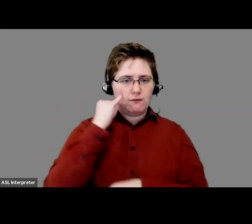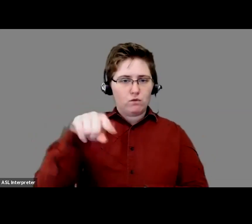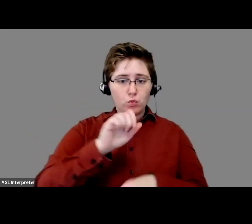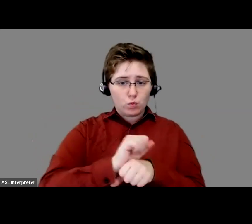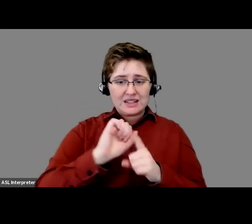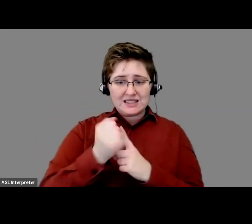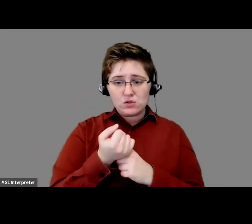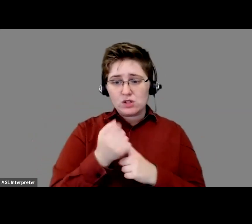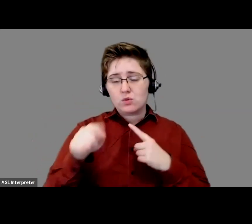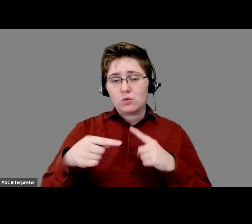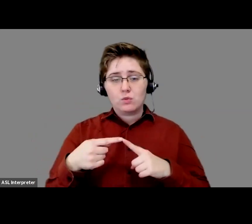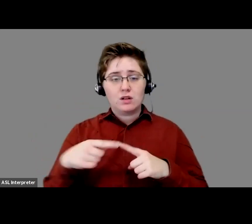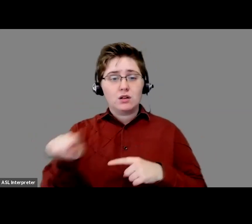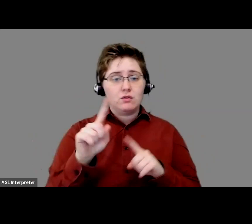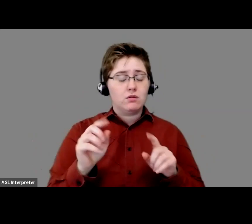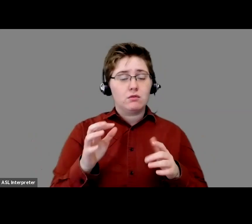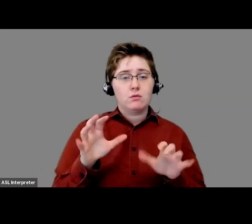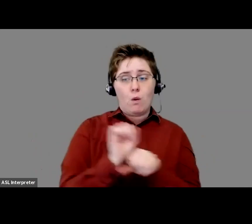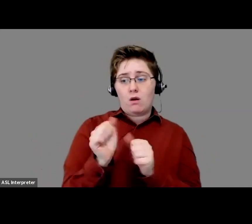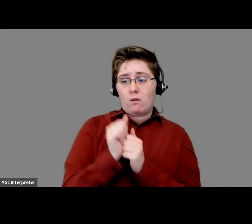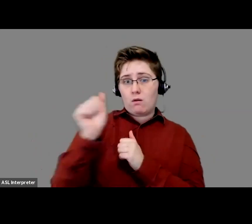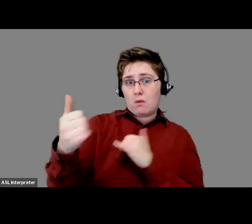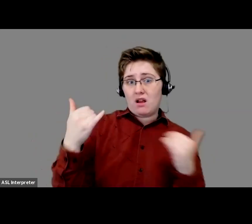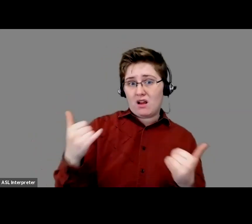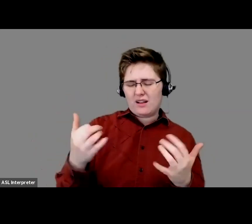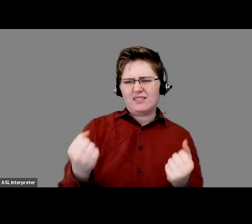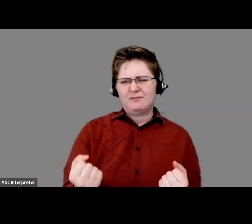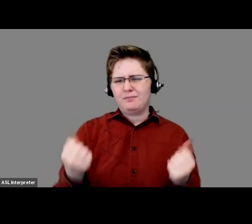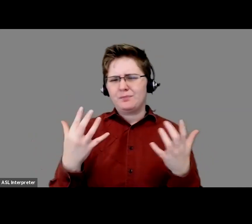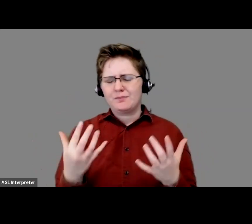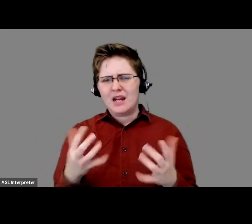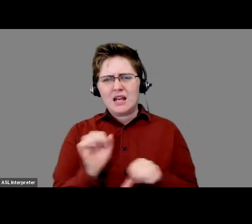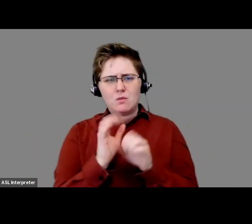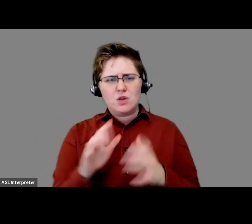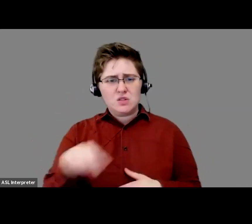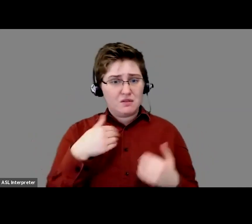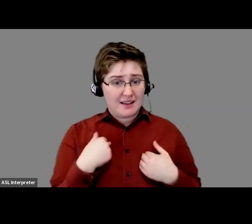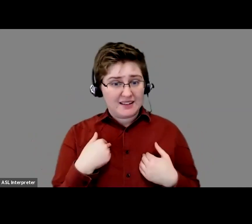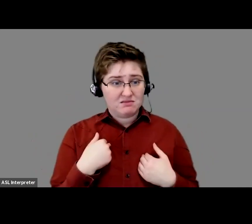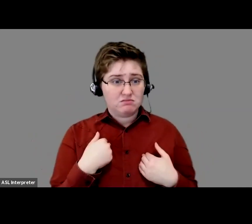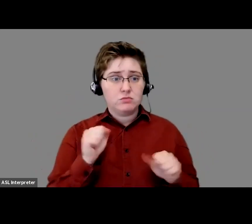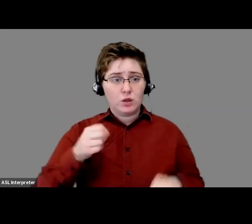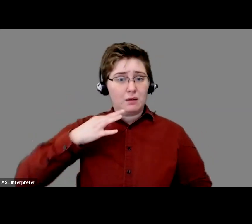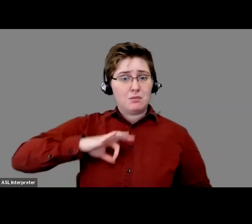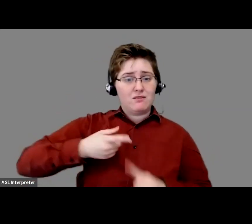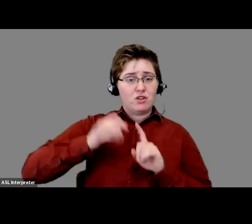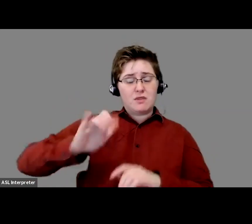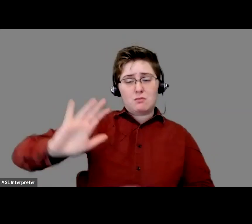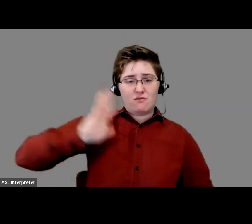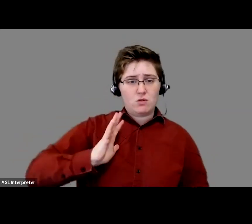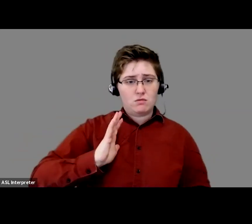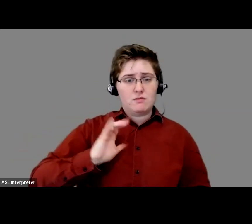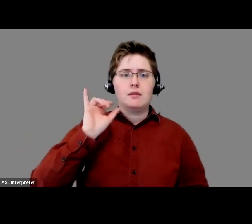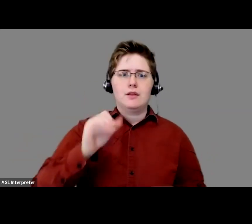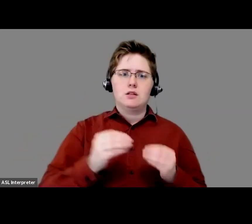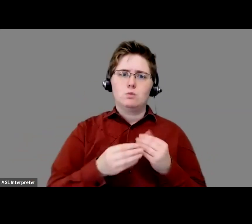situation in which you've gone remote, how many employees you may have had that could have benefited from that before. That's going to be a